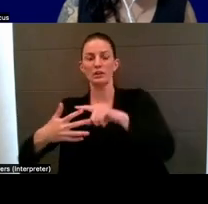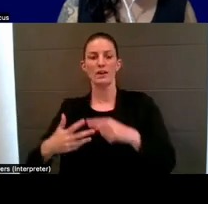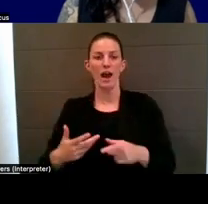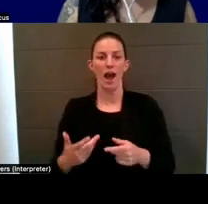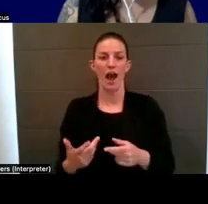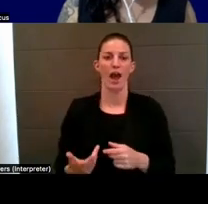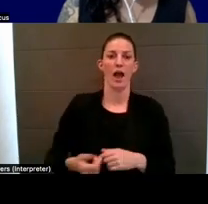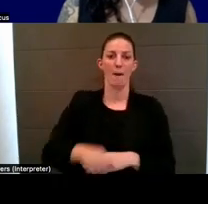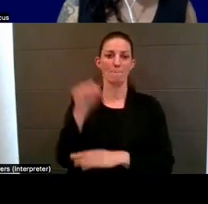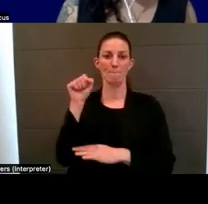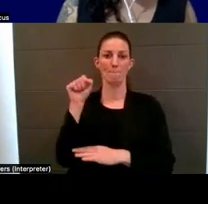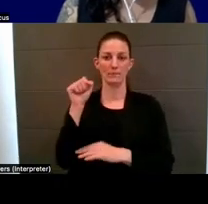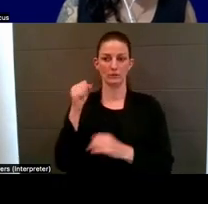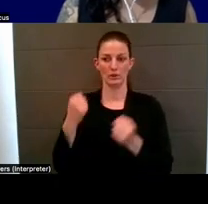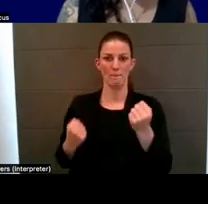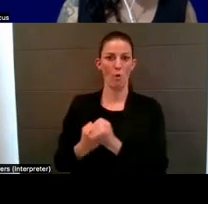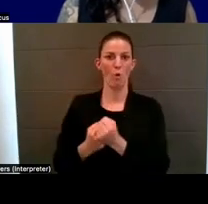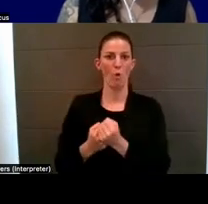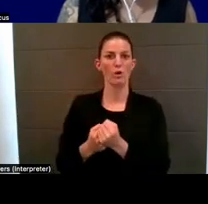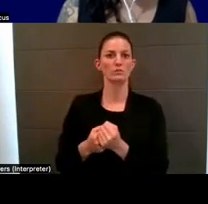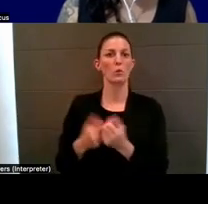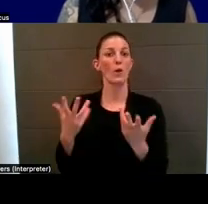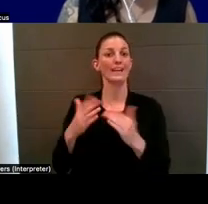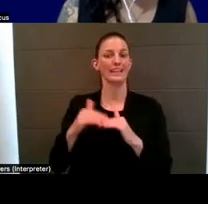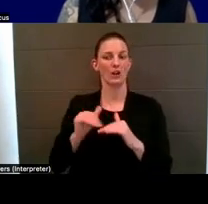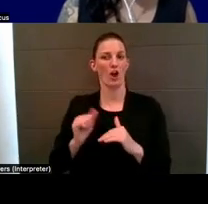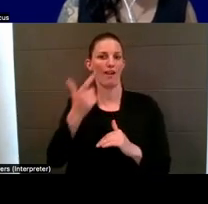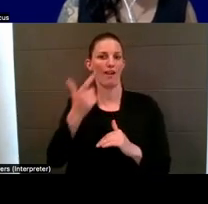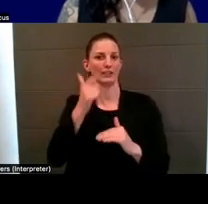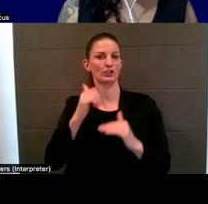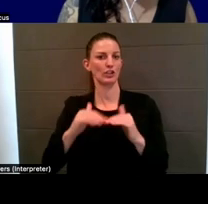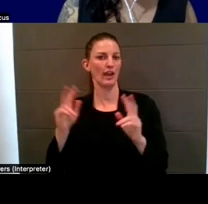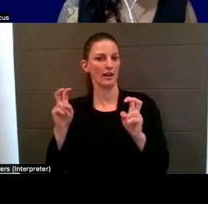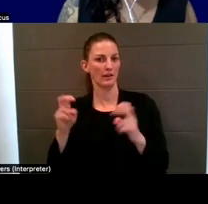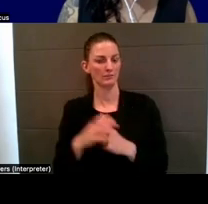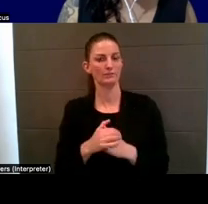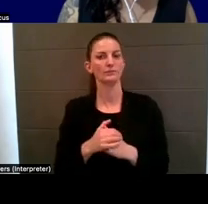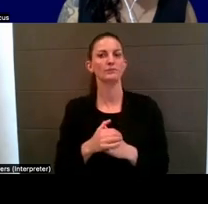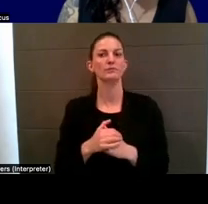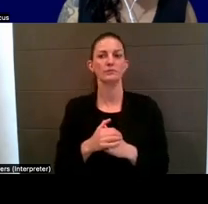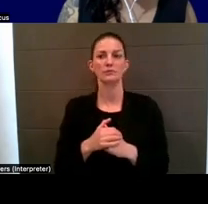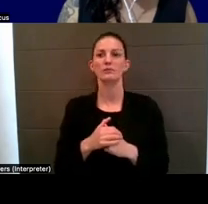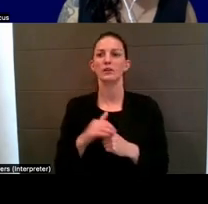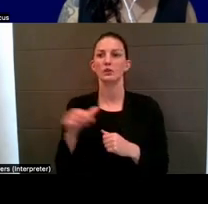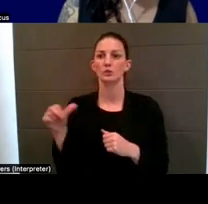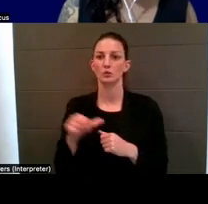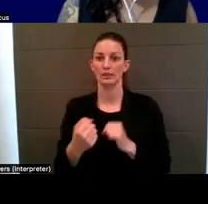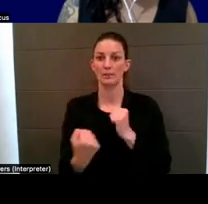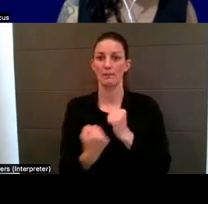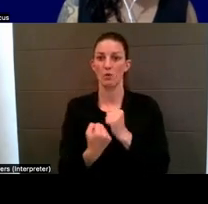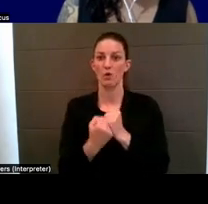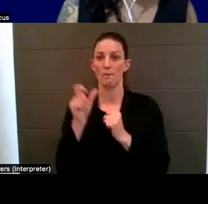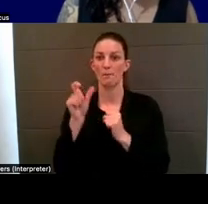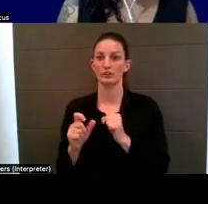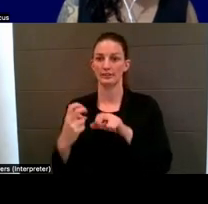lecky chair. The support person should sit at the same height directly in front of Claire.